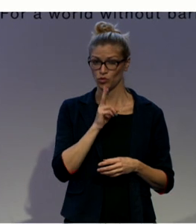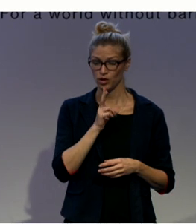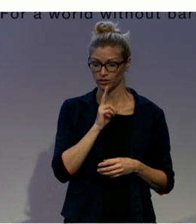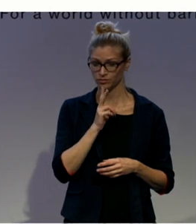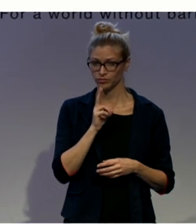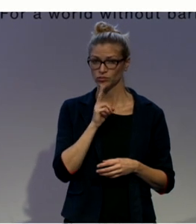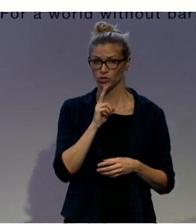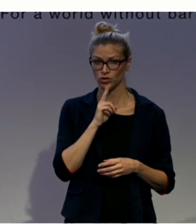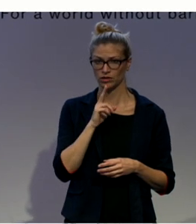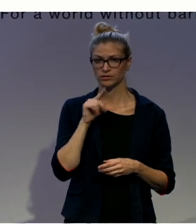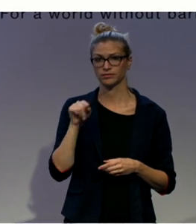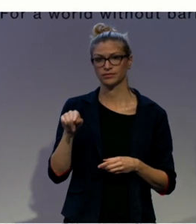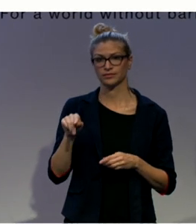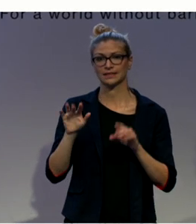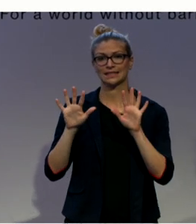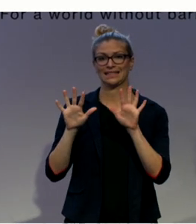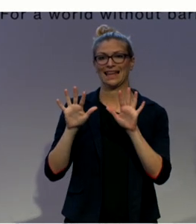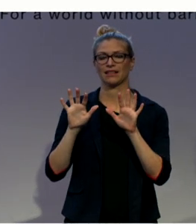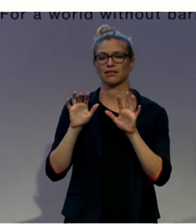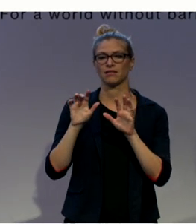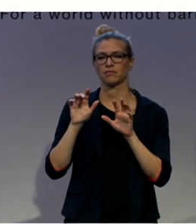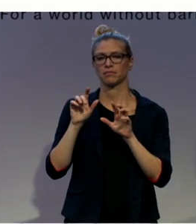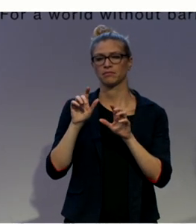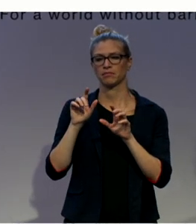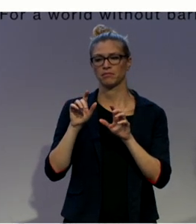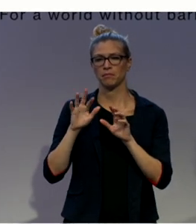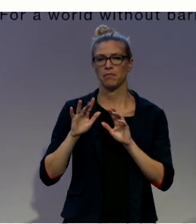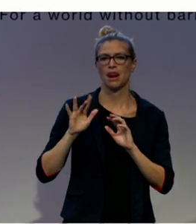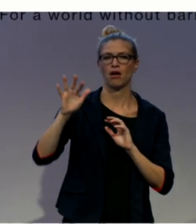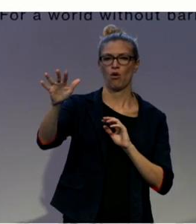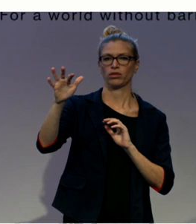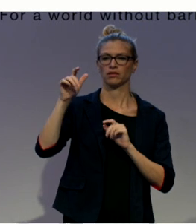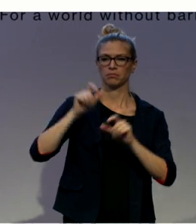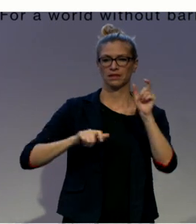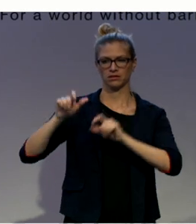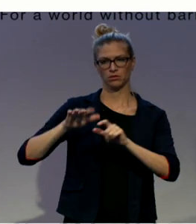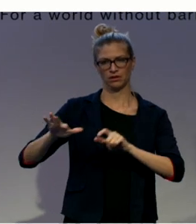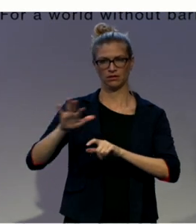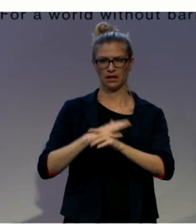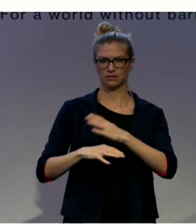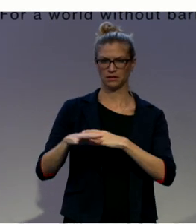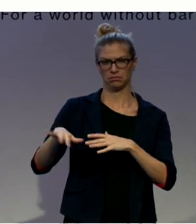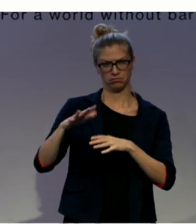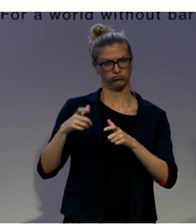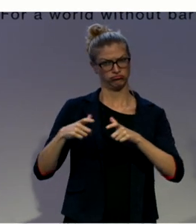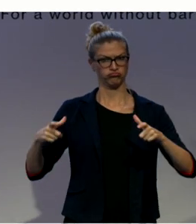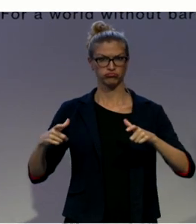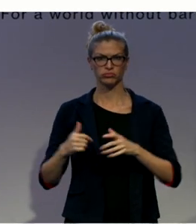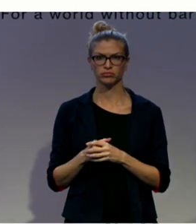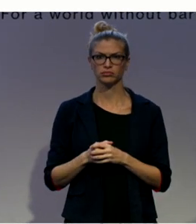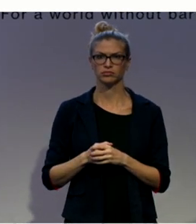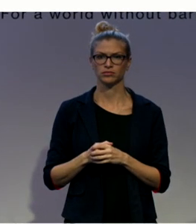of inhabitants, and the population with people with disability is between